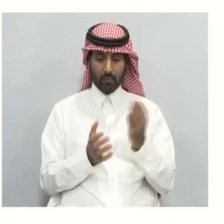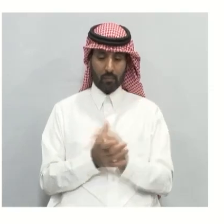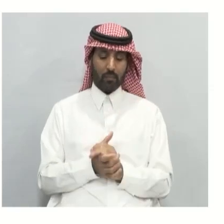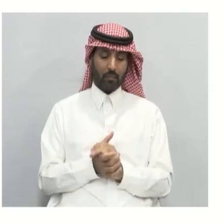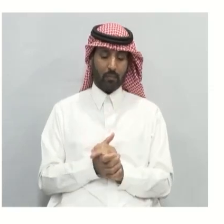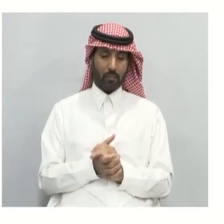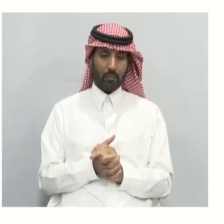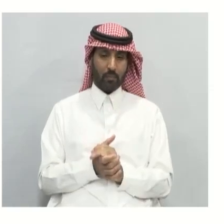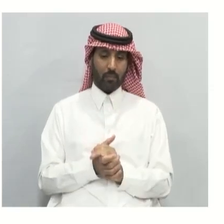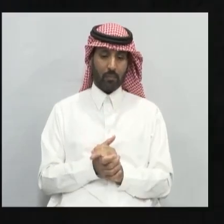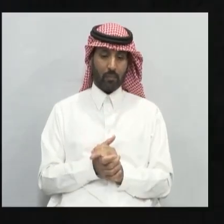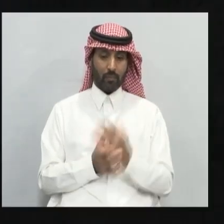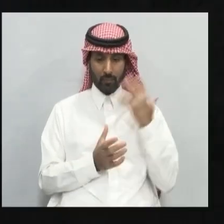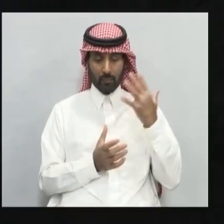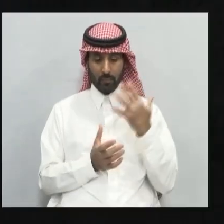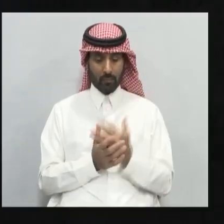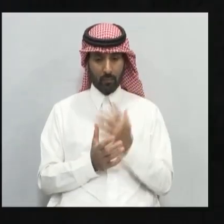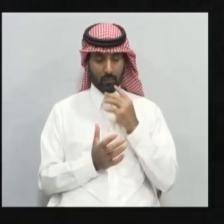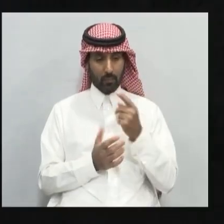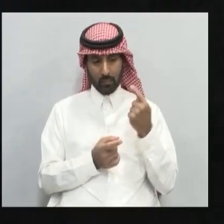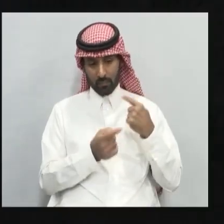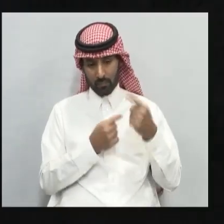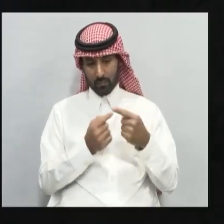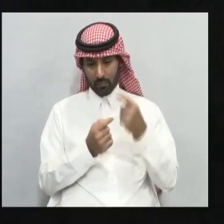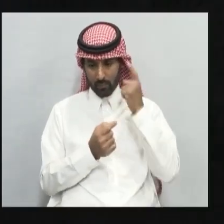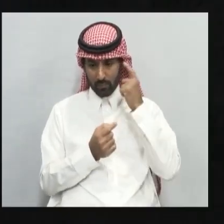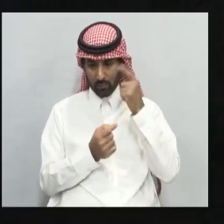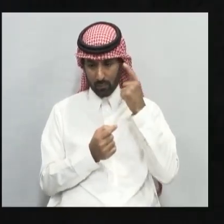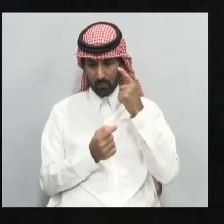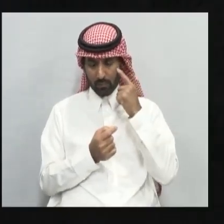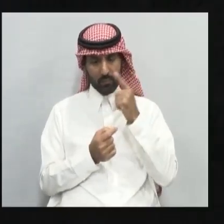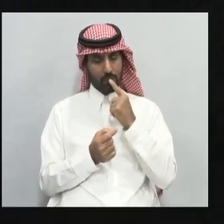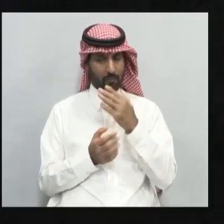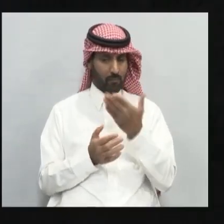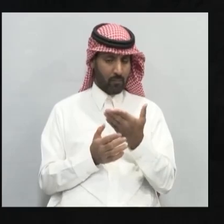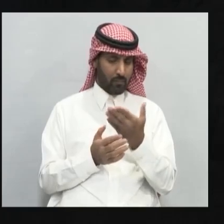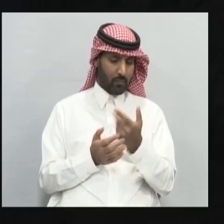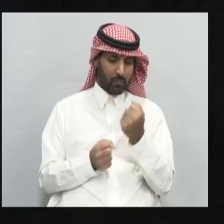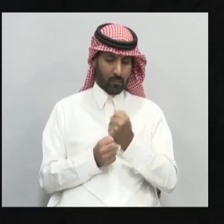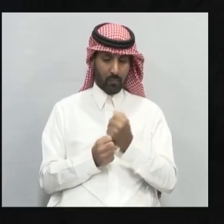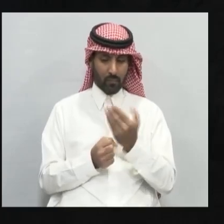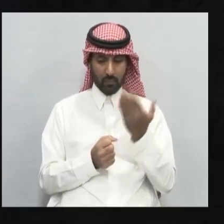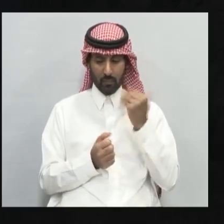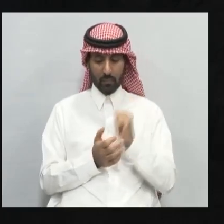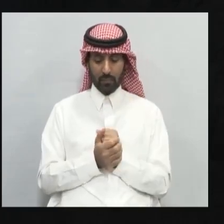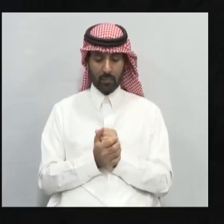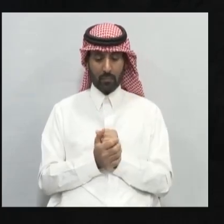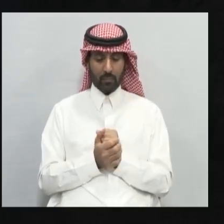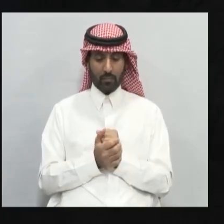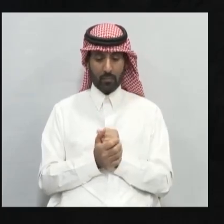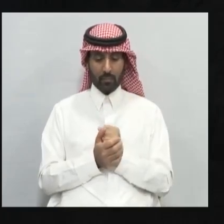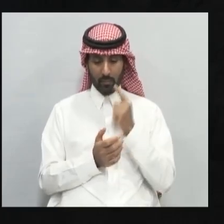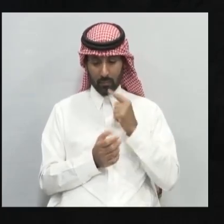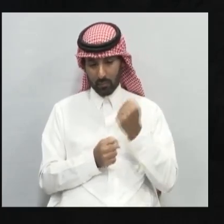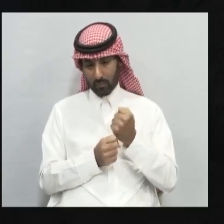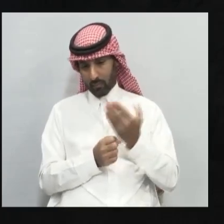tense. So for imagination, always things that are not real, we will use the past. However, they are